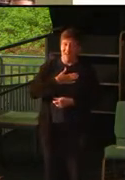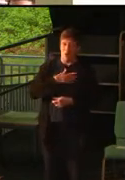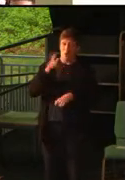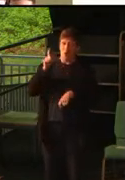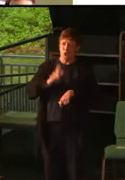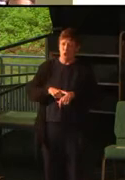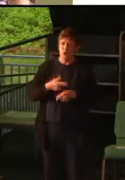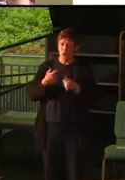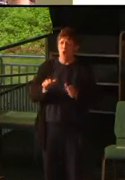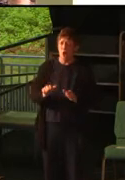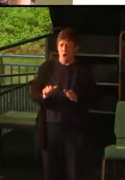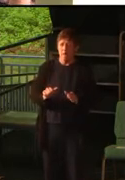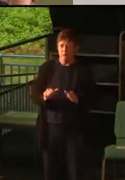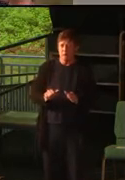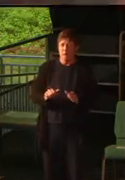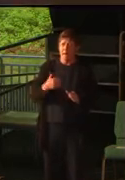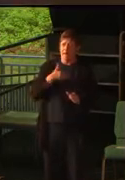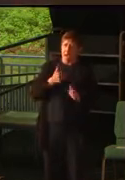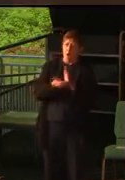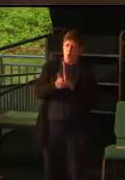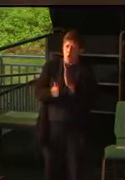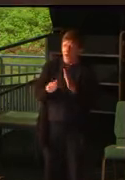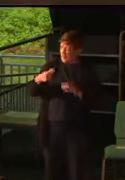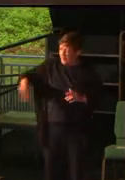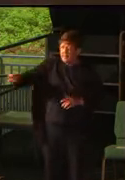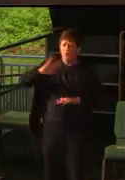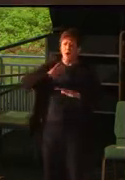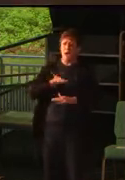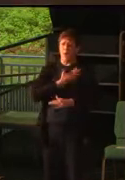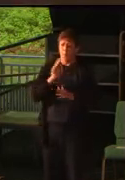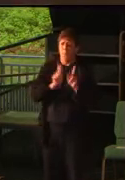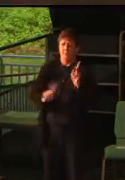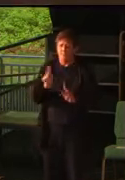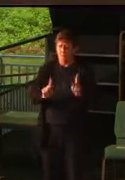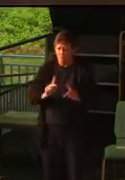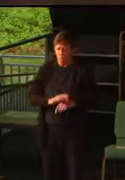upward mobility, and these are our people.